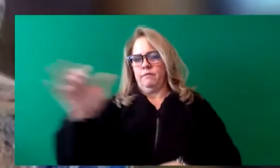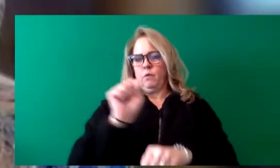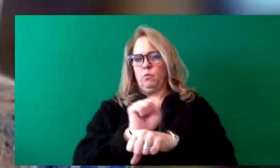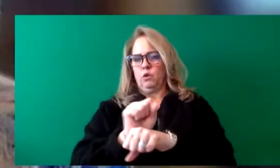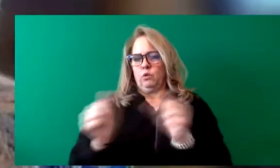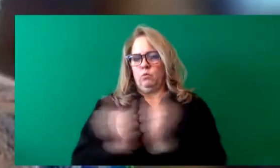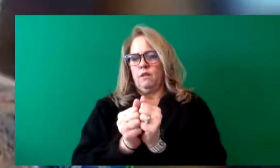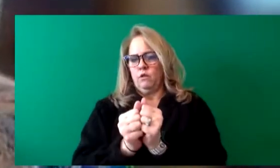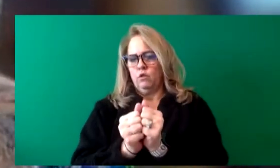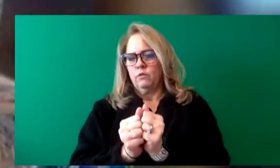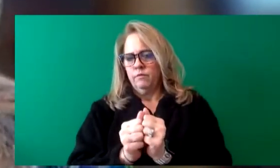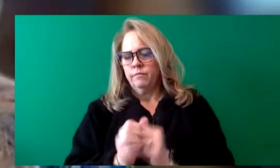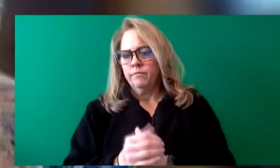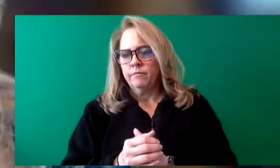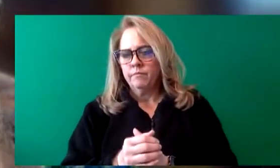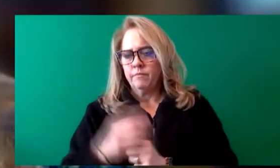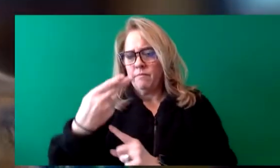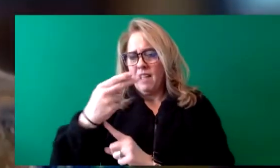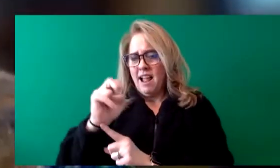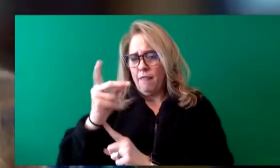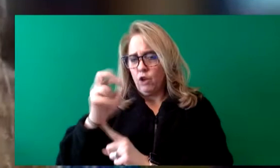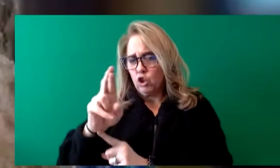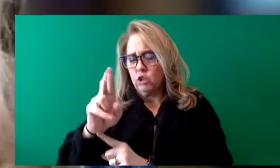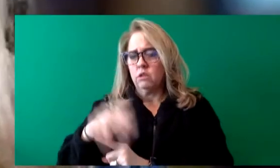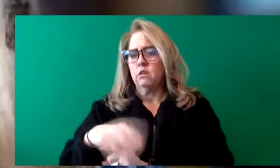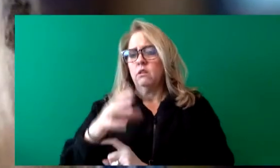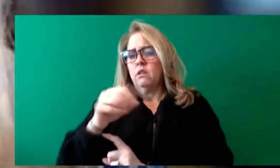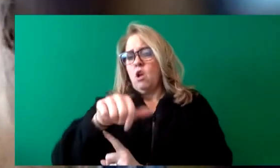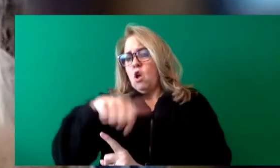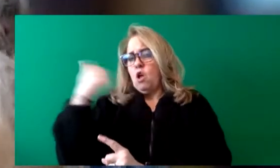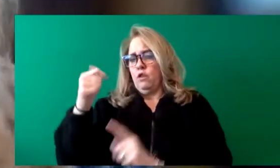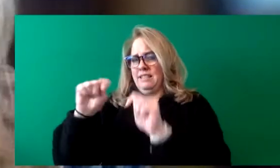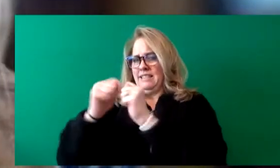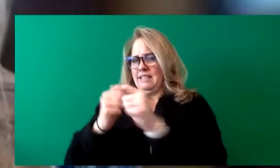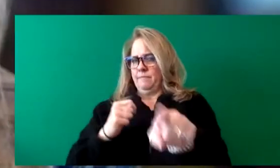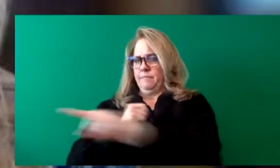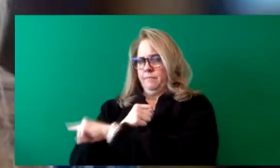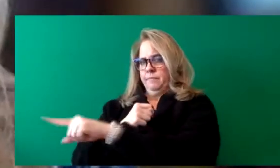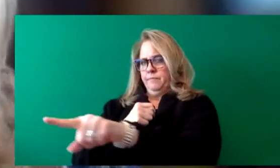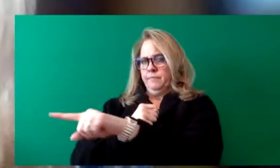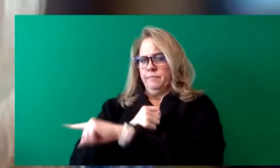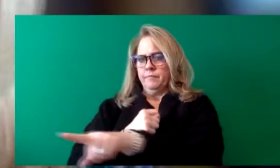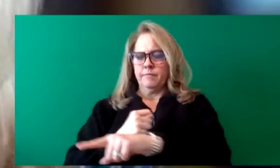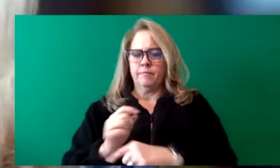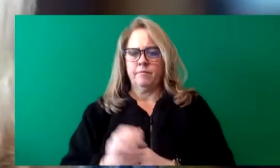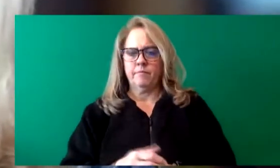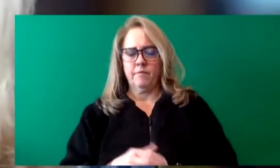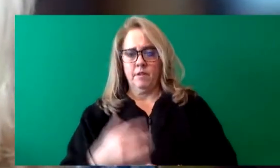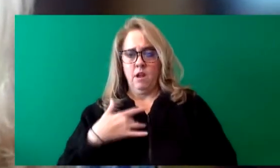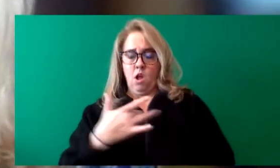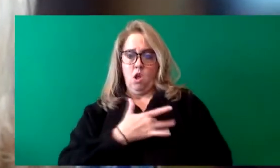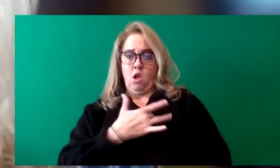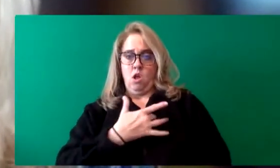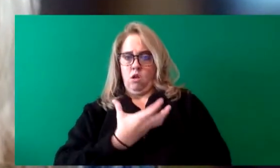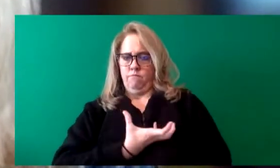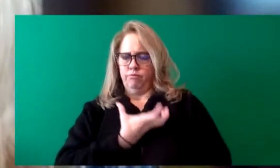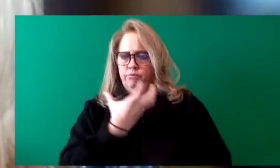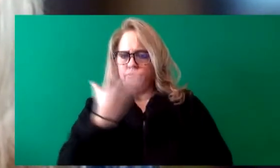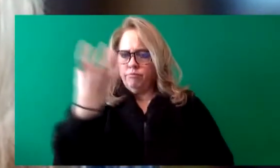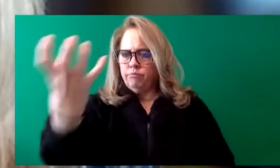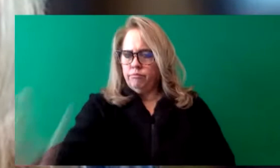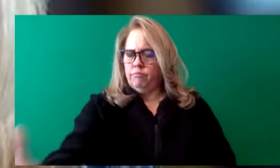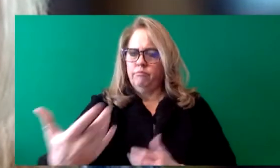Miriam, and so many others I know. Thank you very much from the bottom of my heart with a different hat on today.